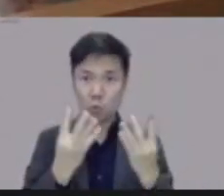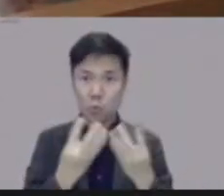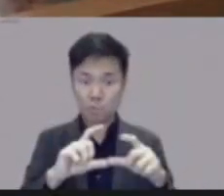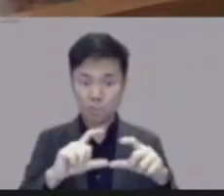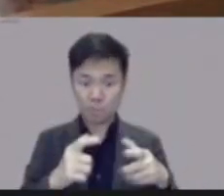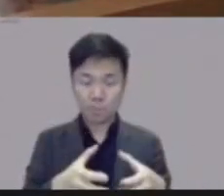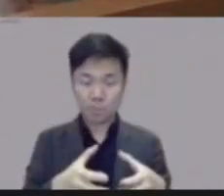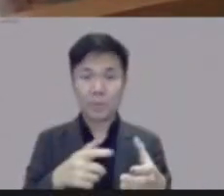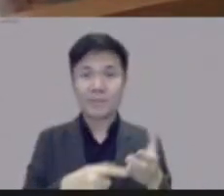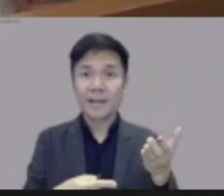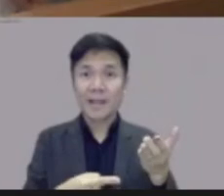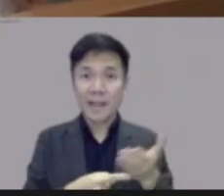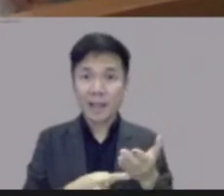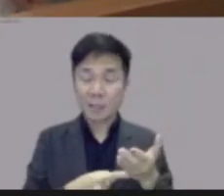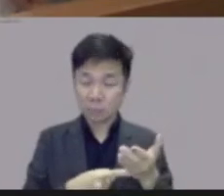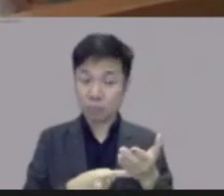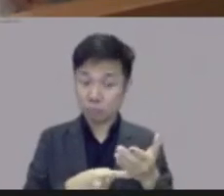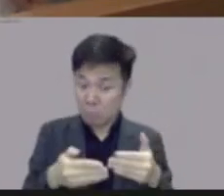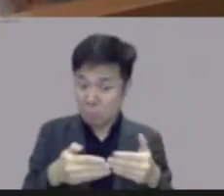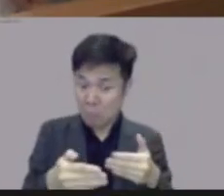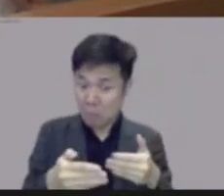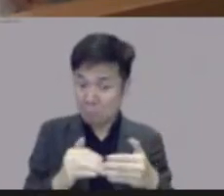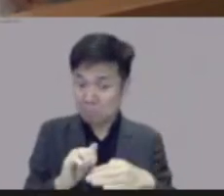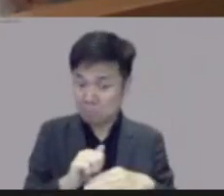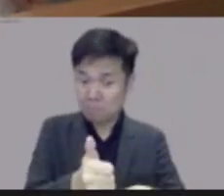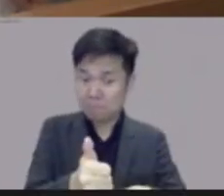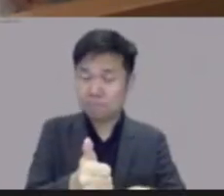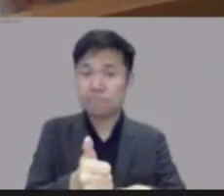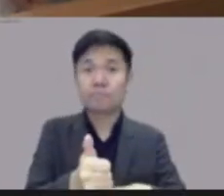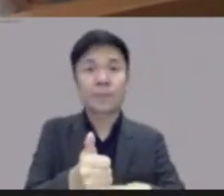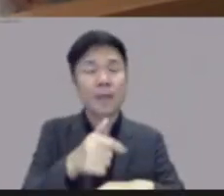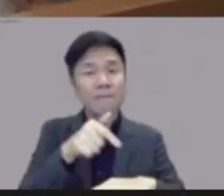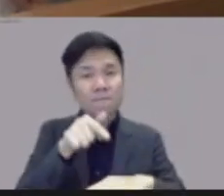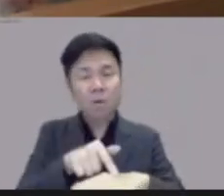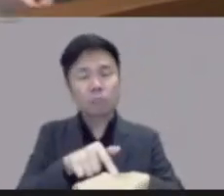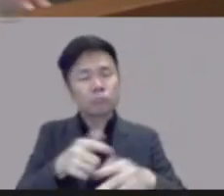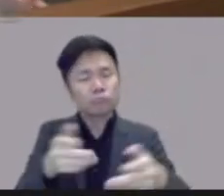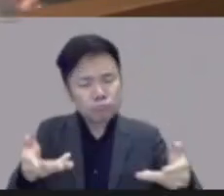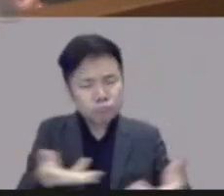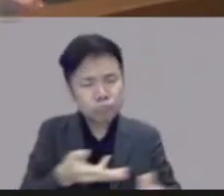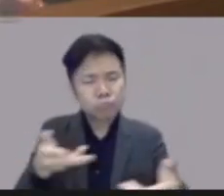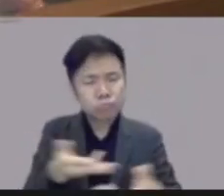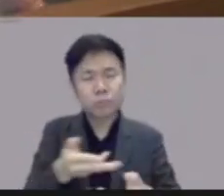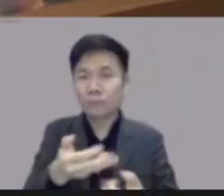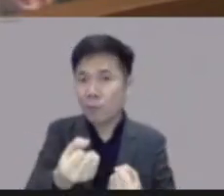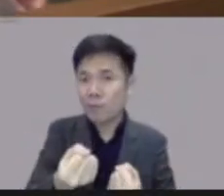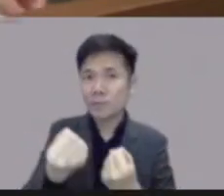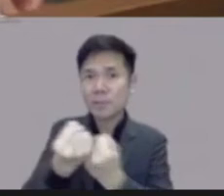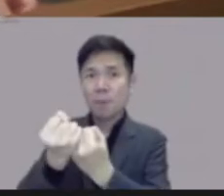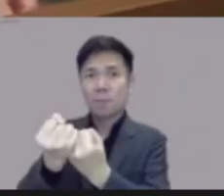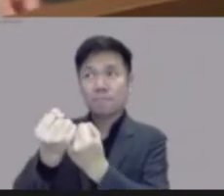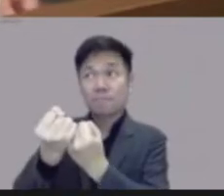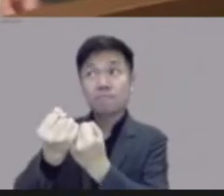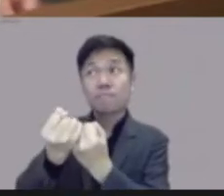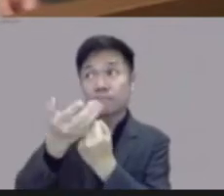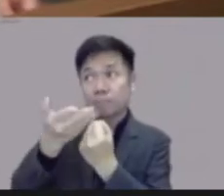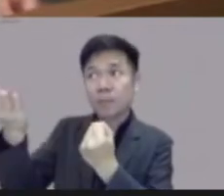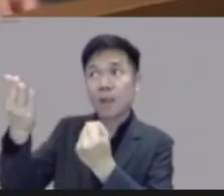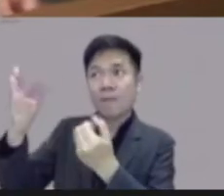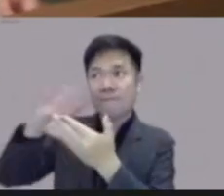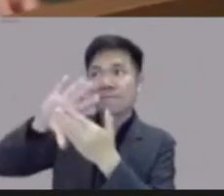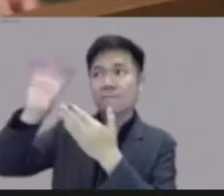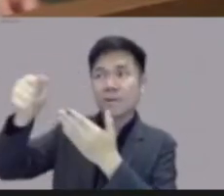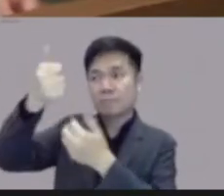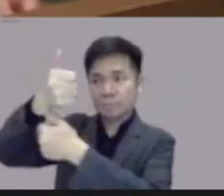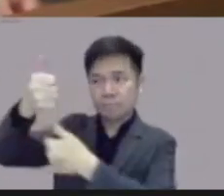be established and provide a valuable support technical support to the division and the committee